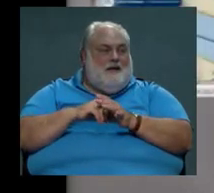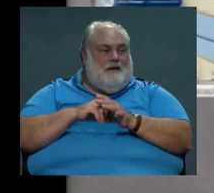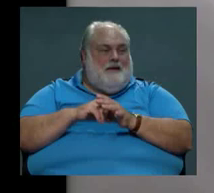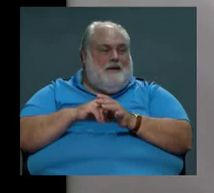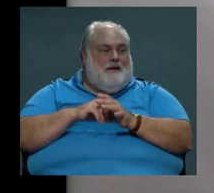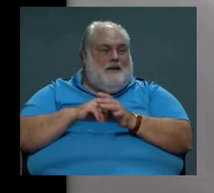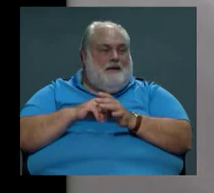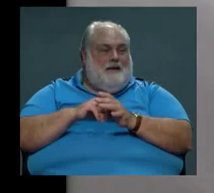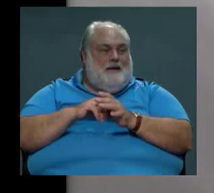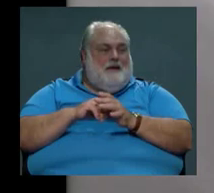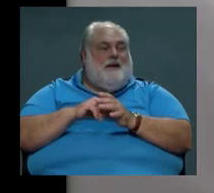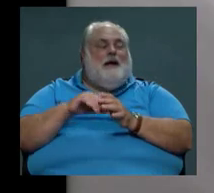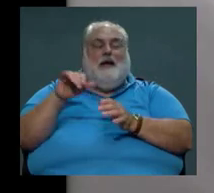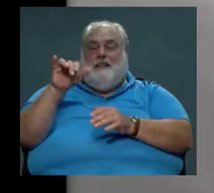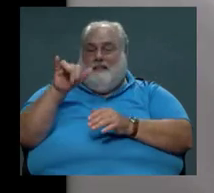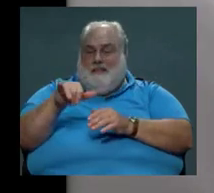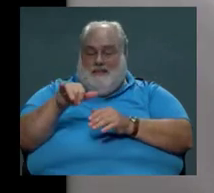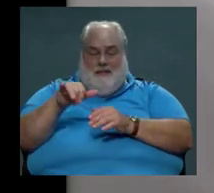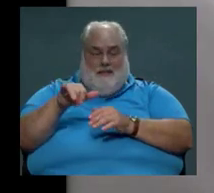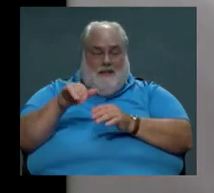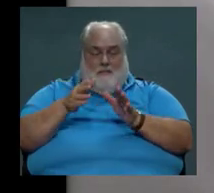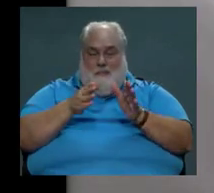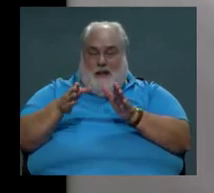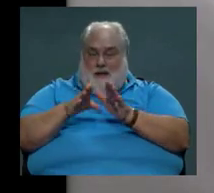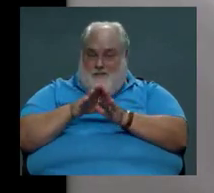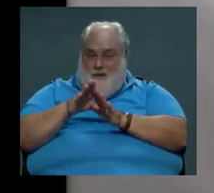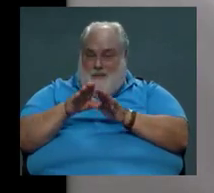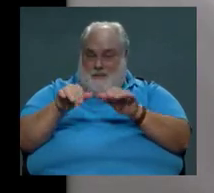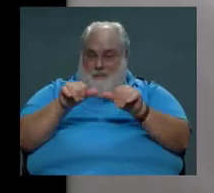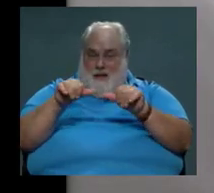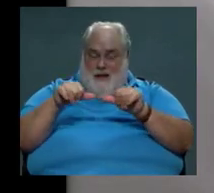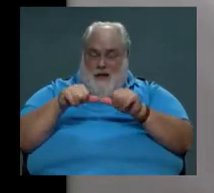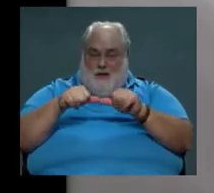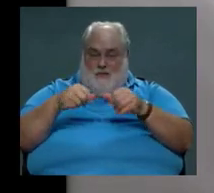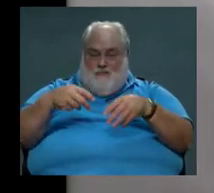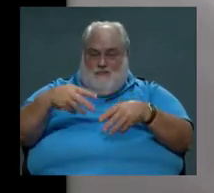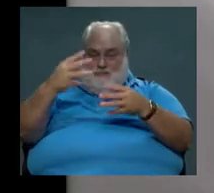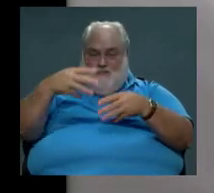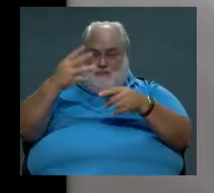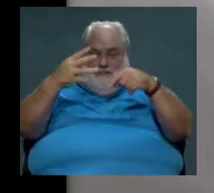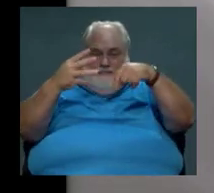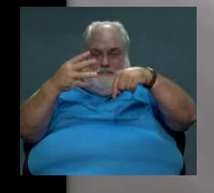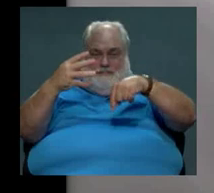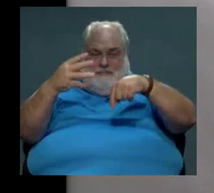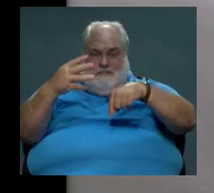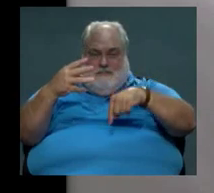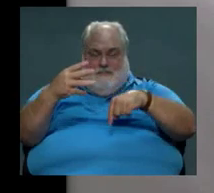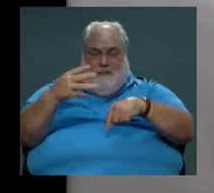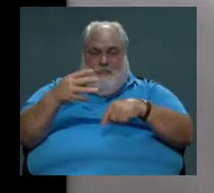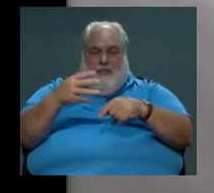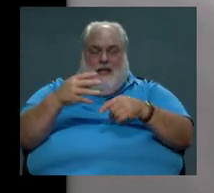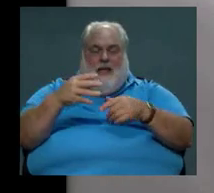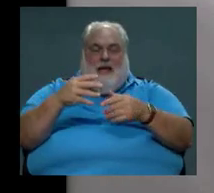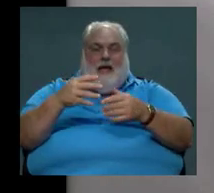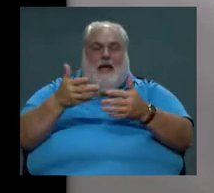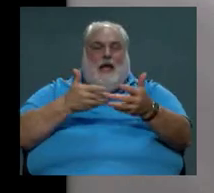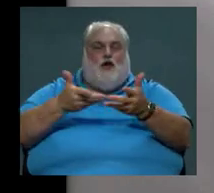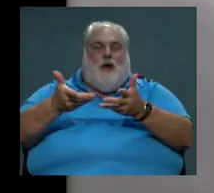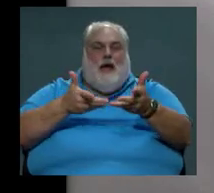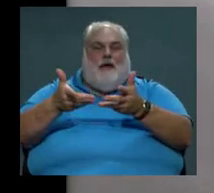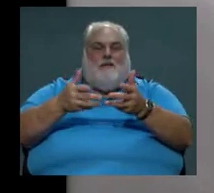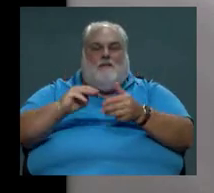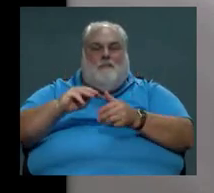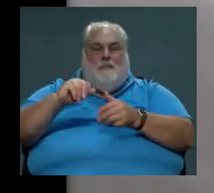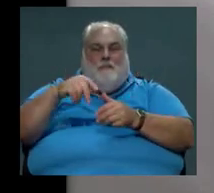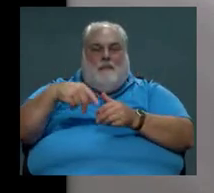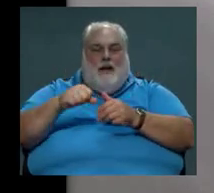Go back one. When you're there at the Planning and Development page, scroll down to the interactive maps, the little icon that you see